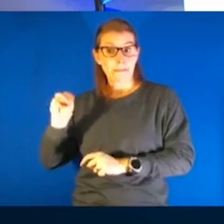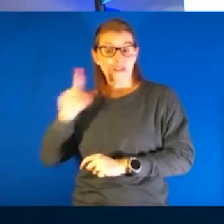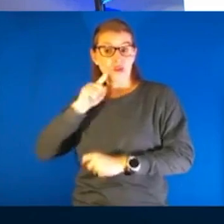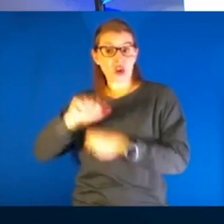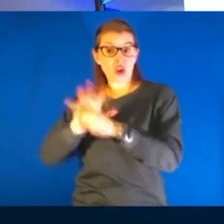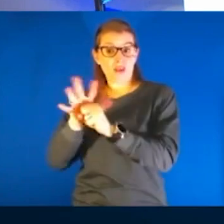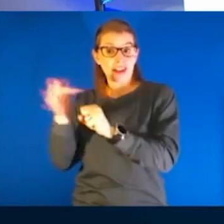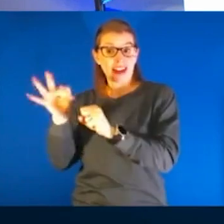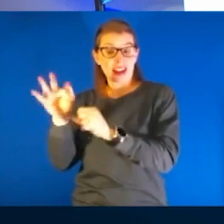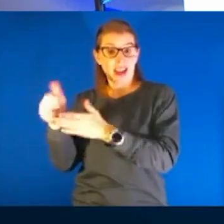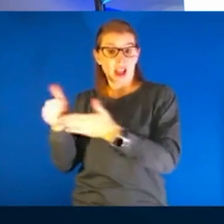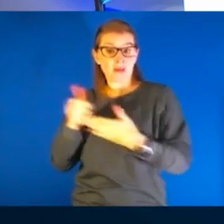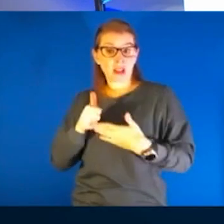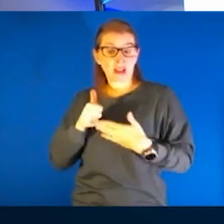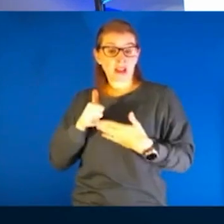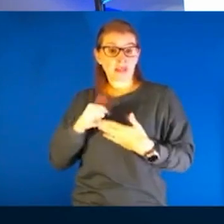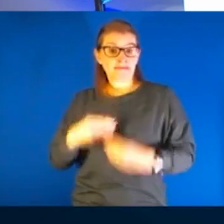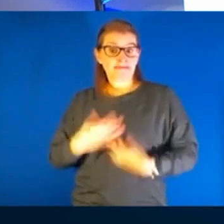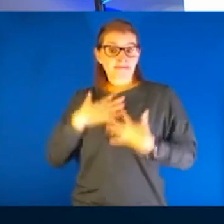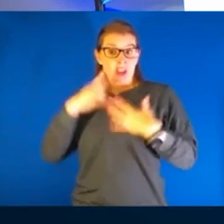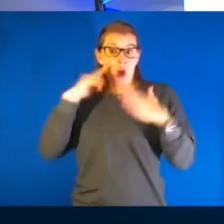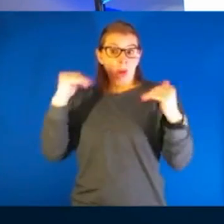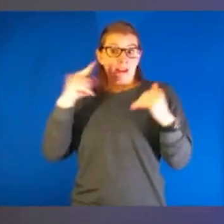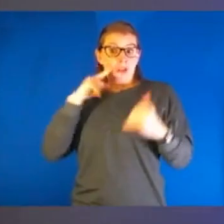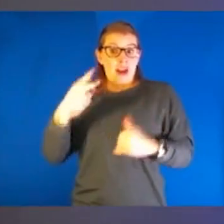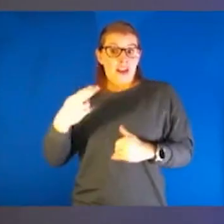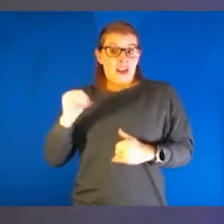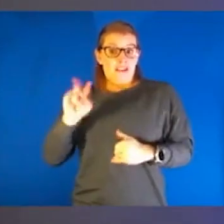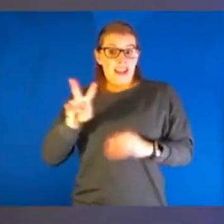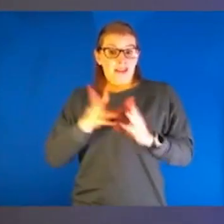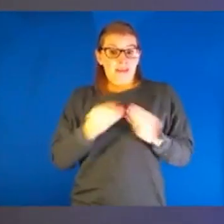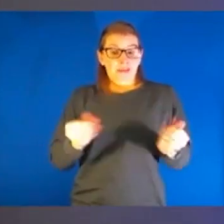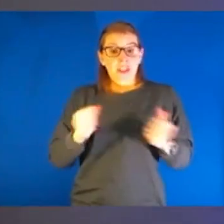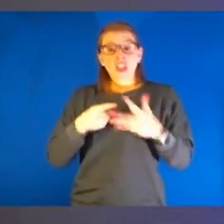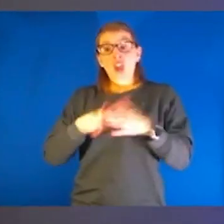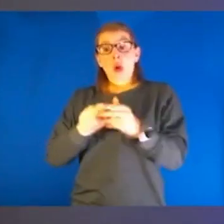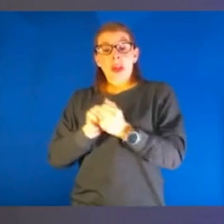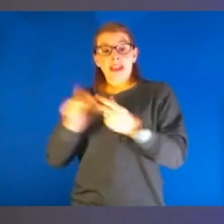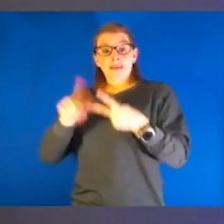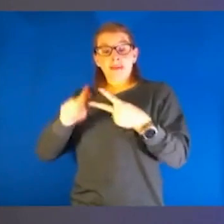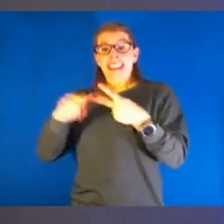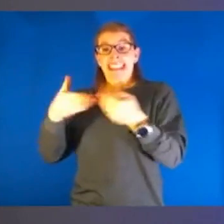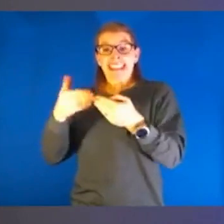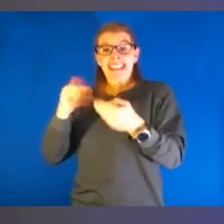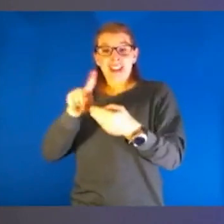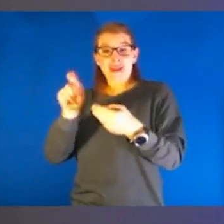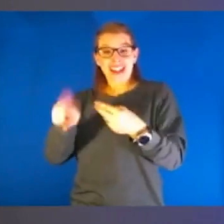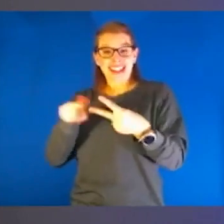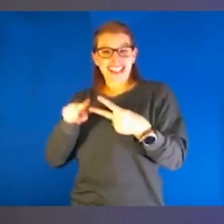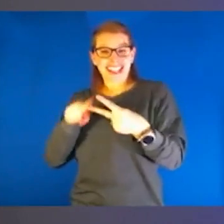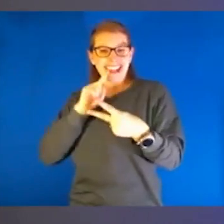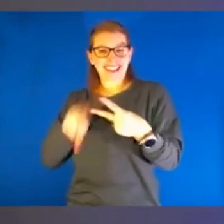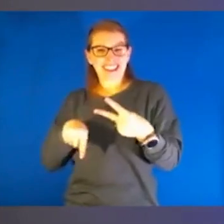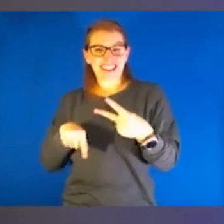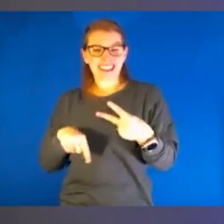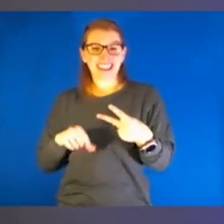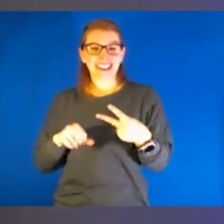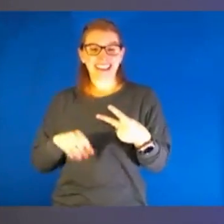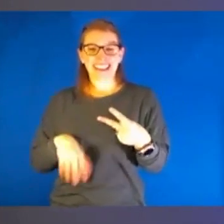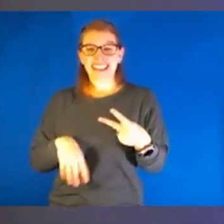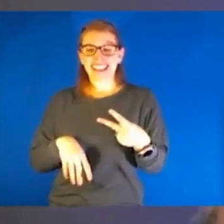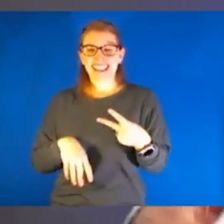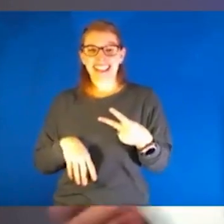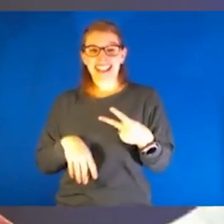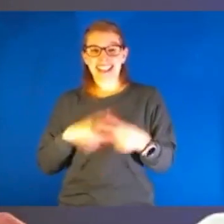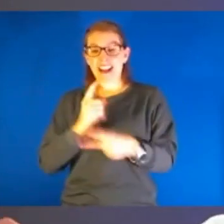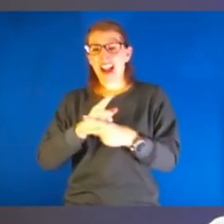HIV? Dr. Shoemaker? Well, I'll start with the second one first because that's an easier question. We'll give Hawkeye the other one, right? Yes, that's